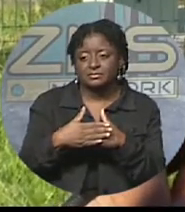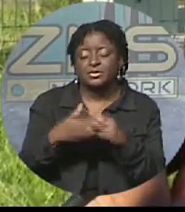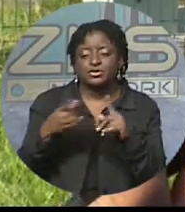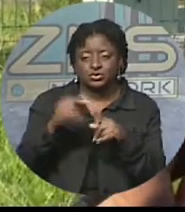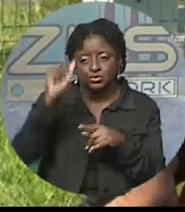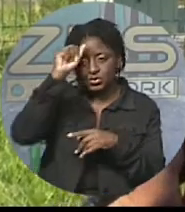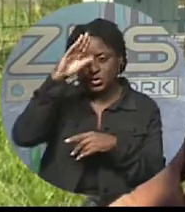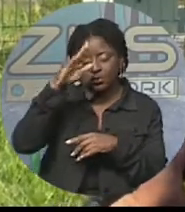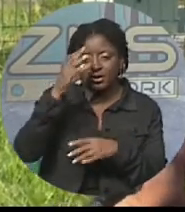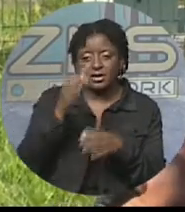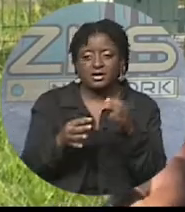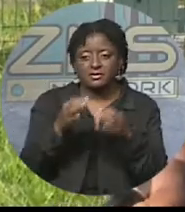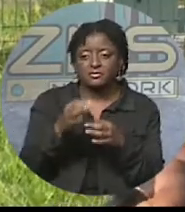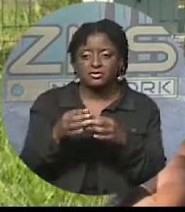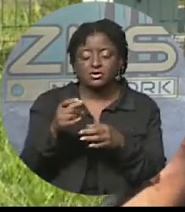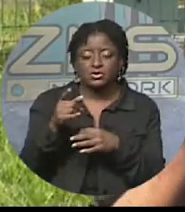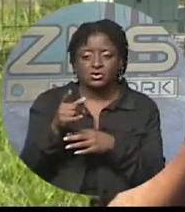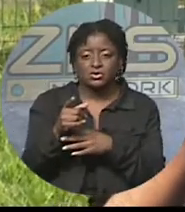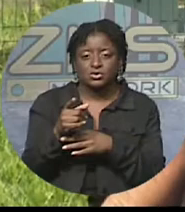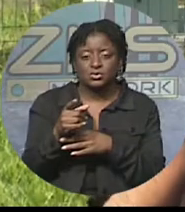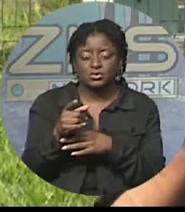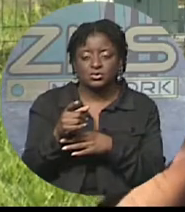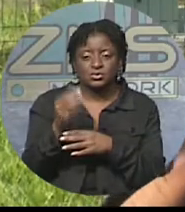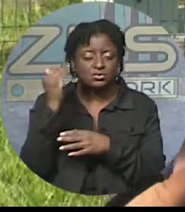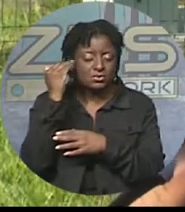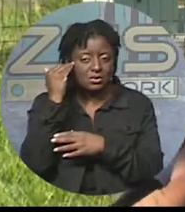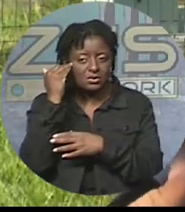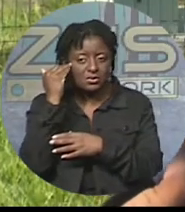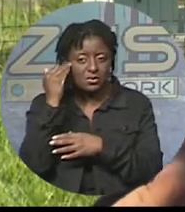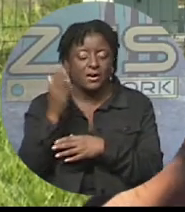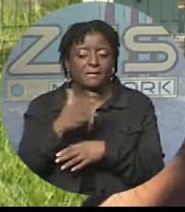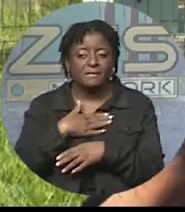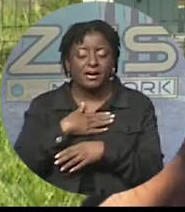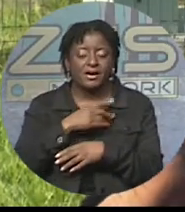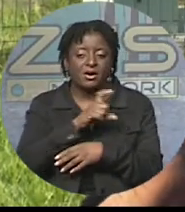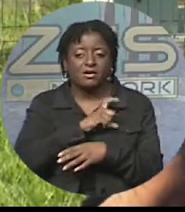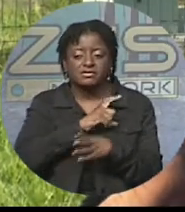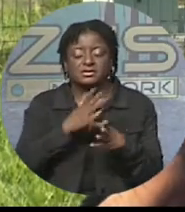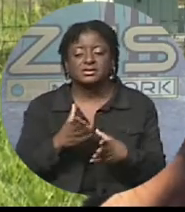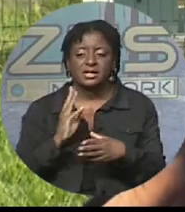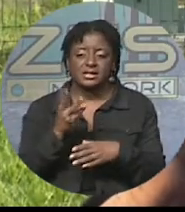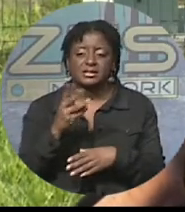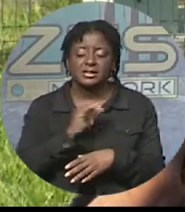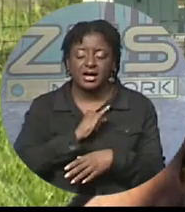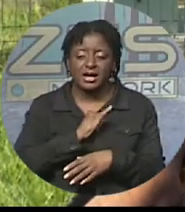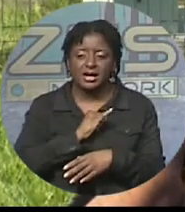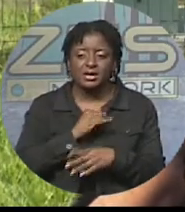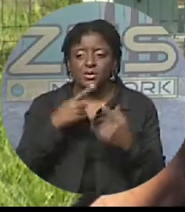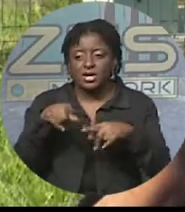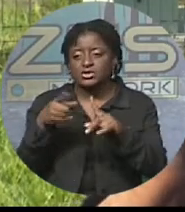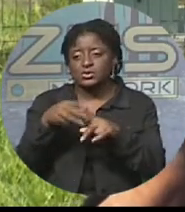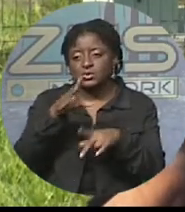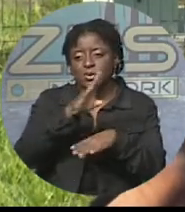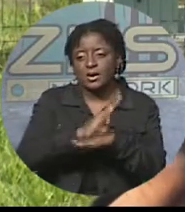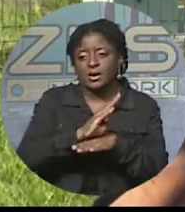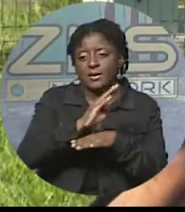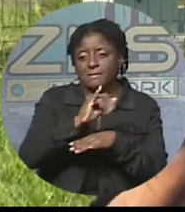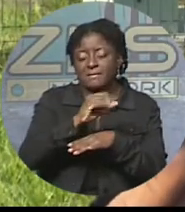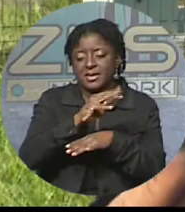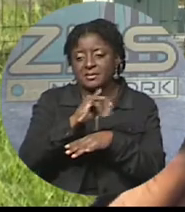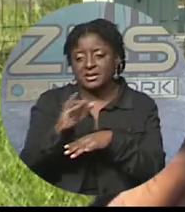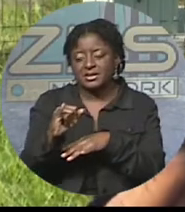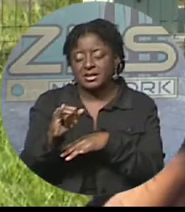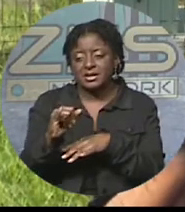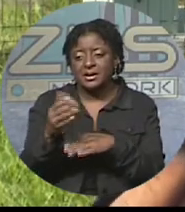to Cuba. If you're aware that my officers and I, we had to make a trip down to Bimini yesterday and bring back